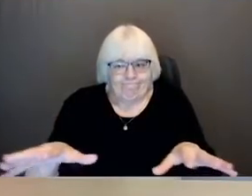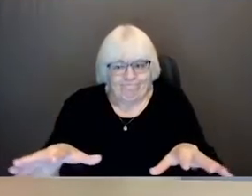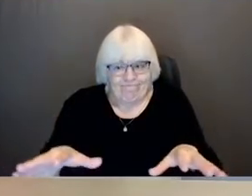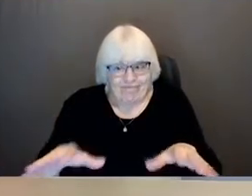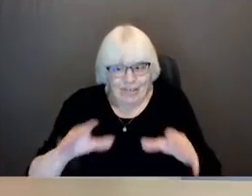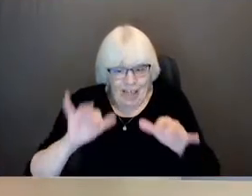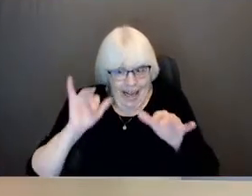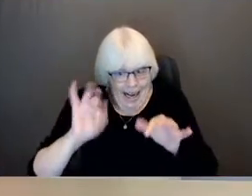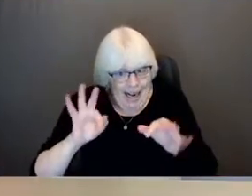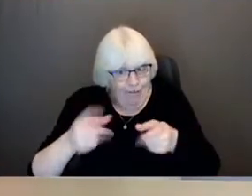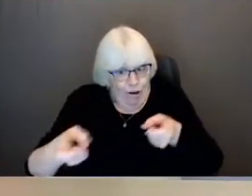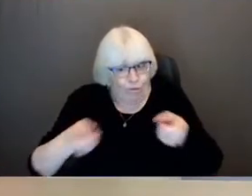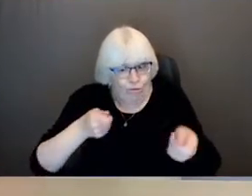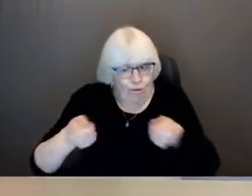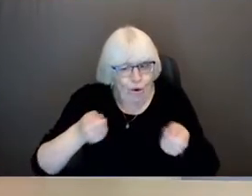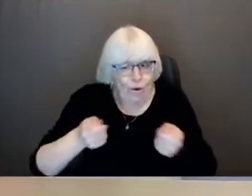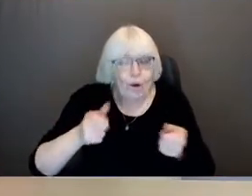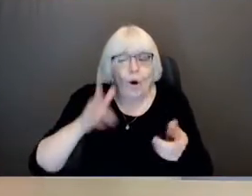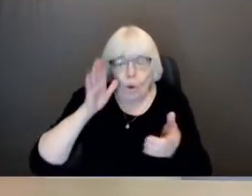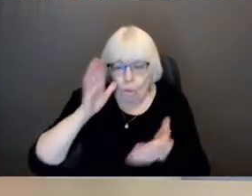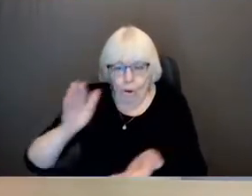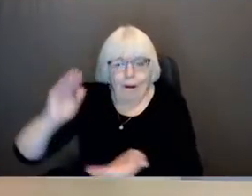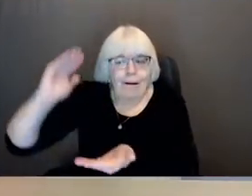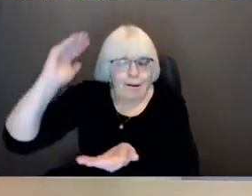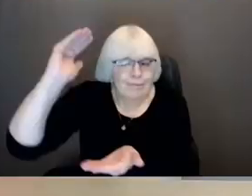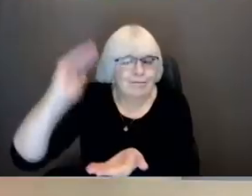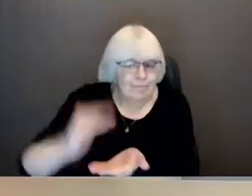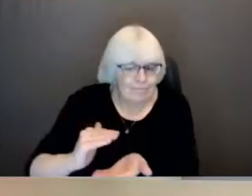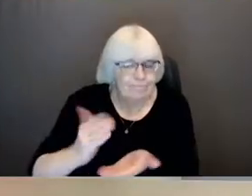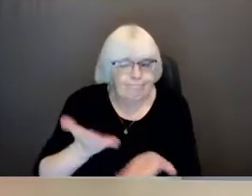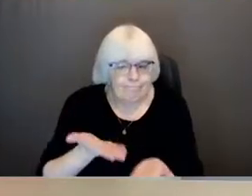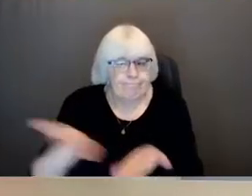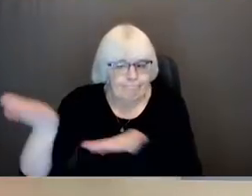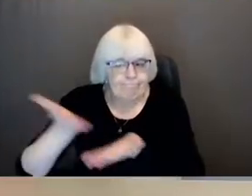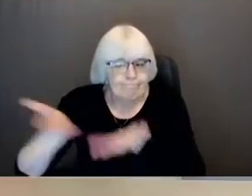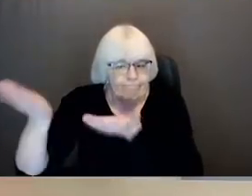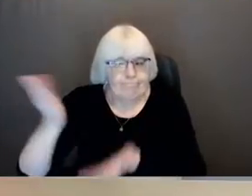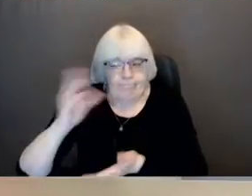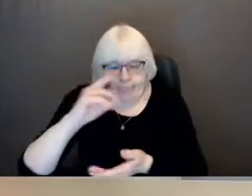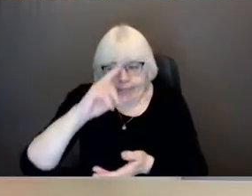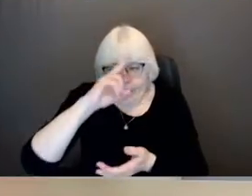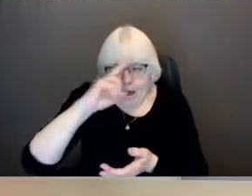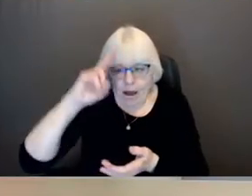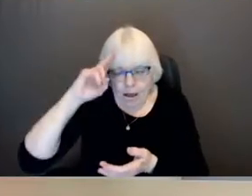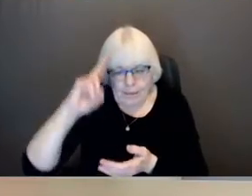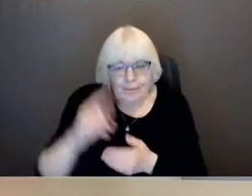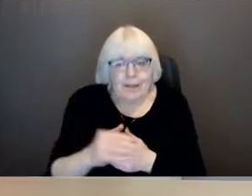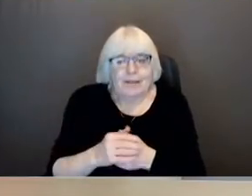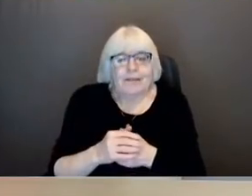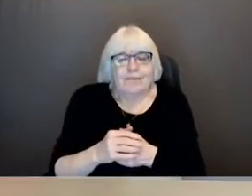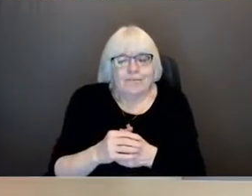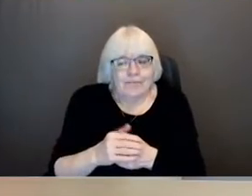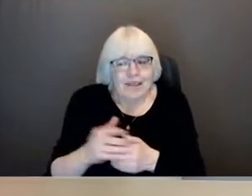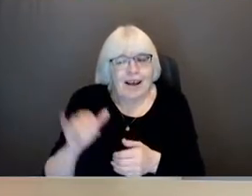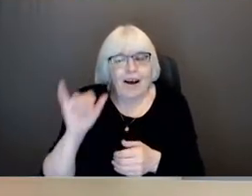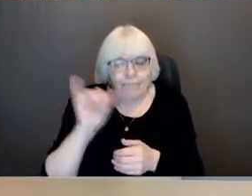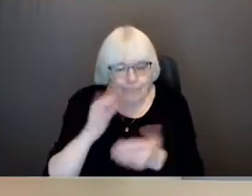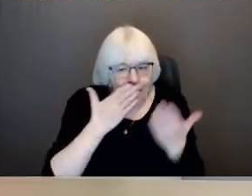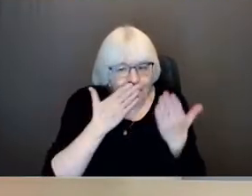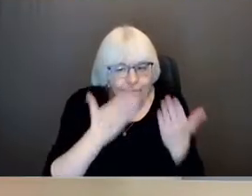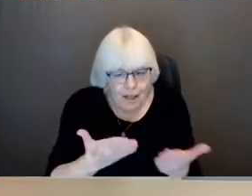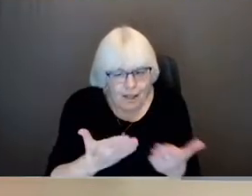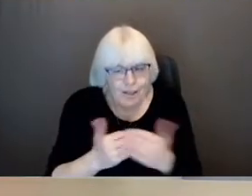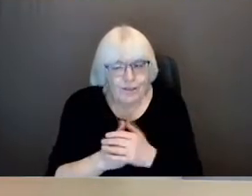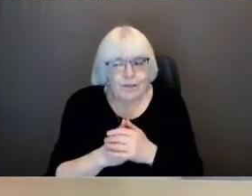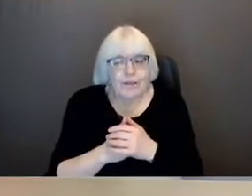Okay. I guess my next question was just sort of, I'd asked about the sort of shipments